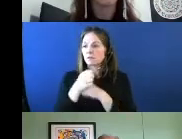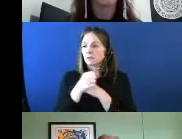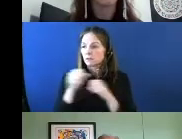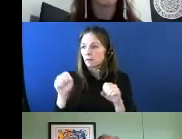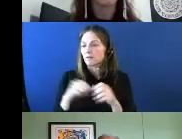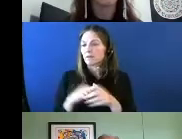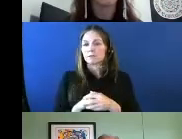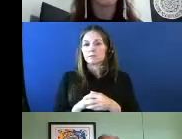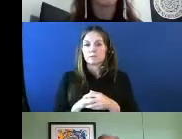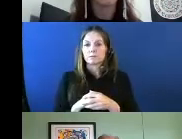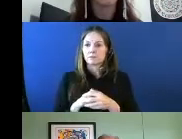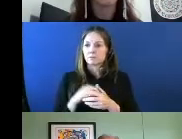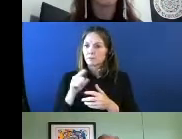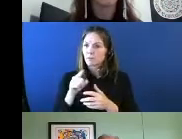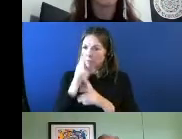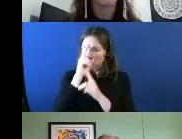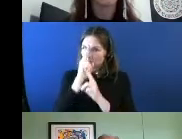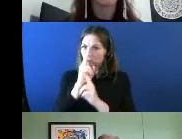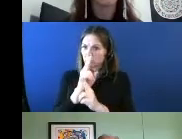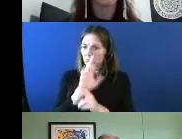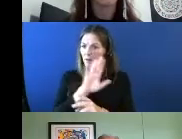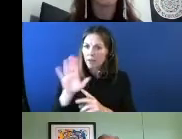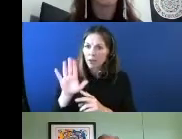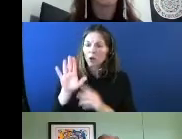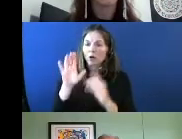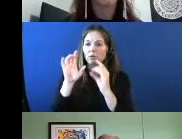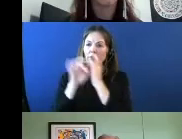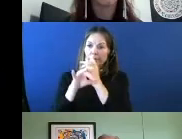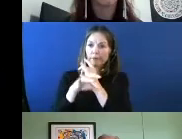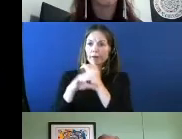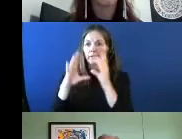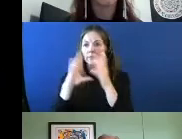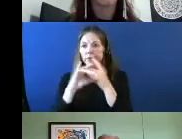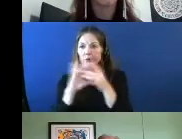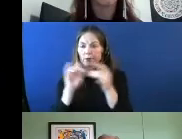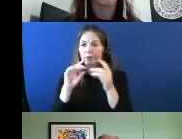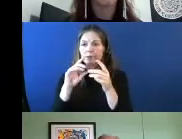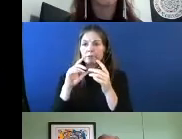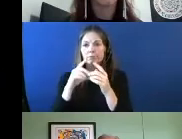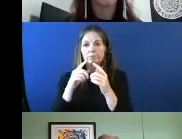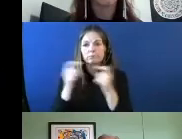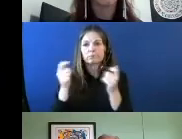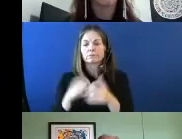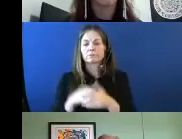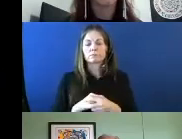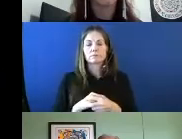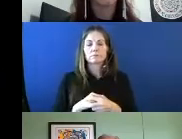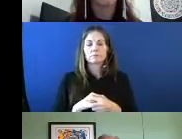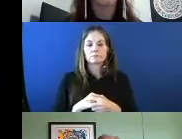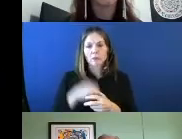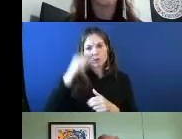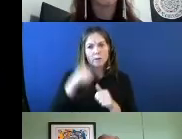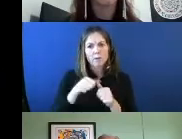and that their voices were honored in our research team meetings. At the end of one